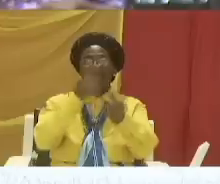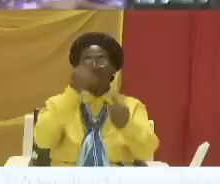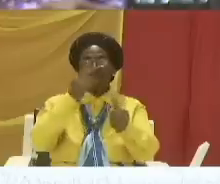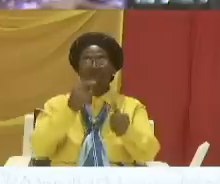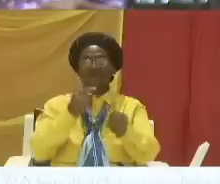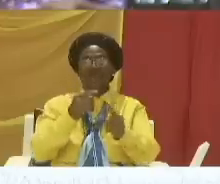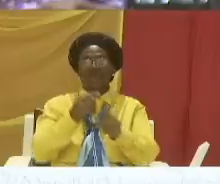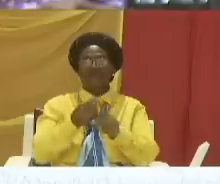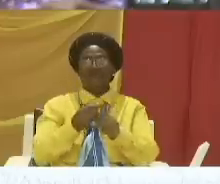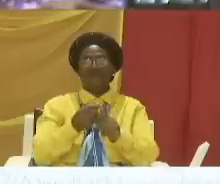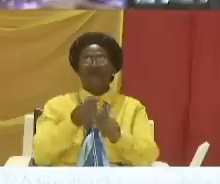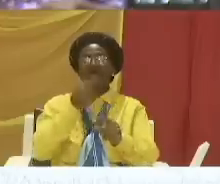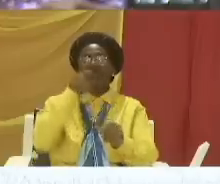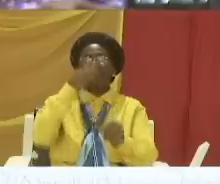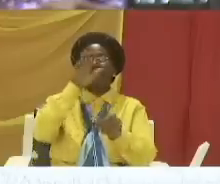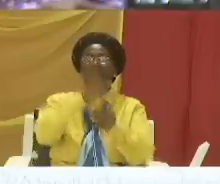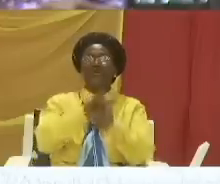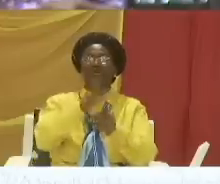promises.